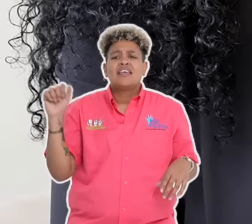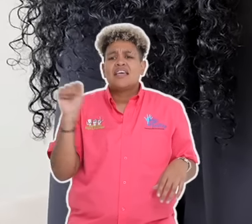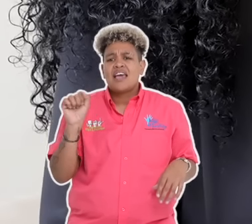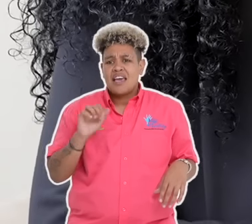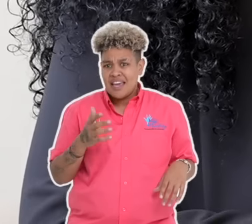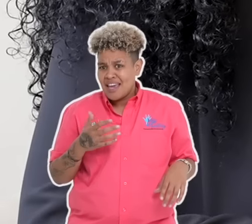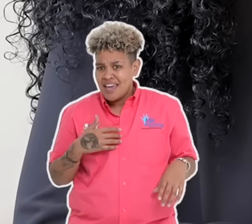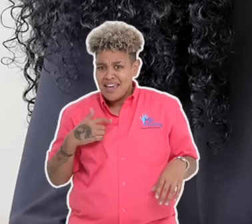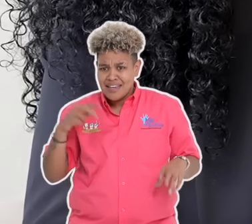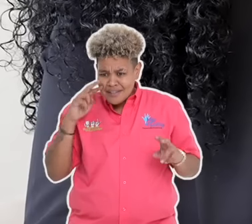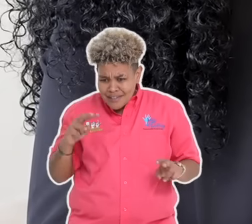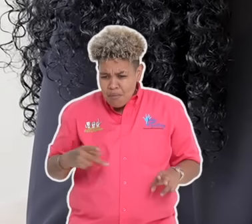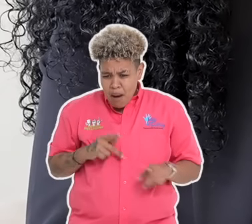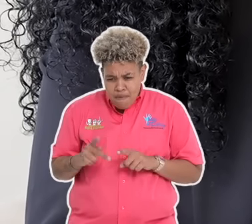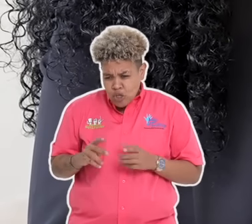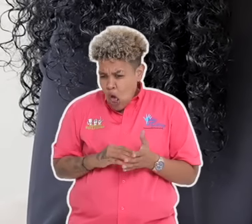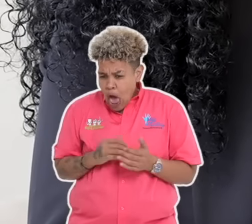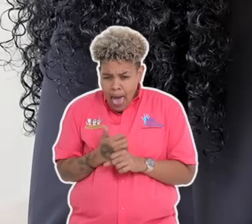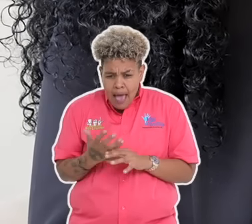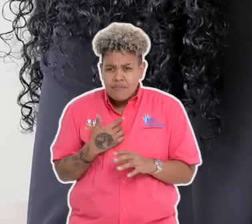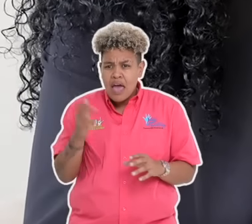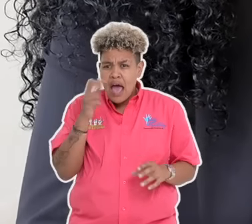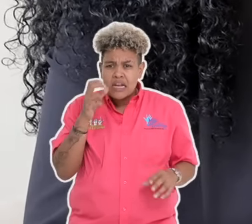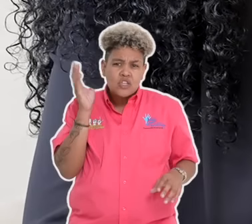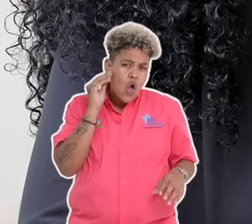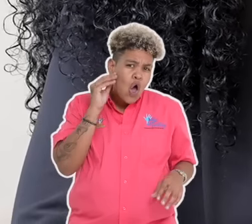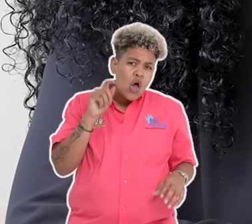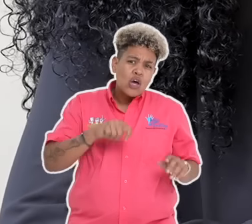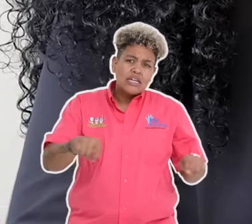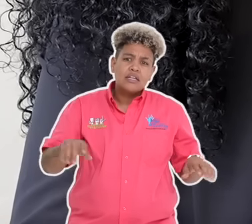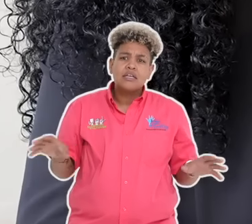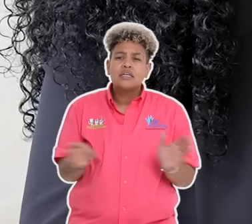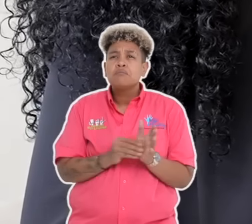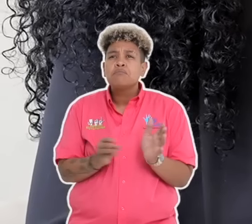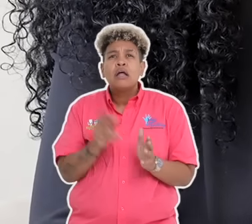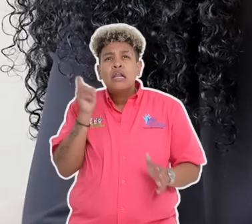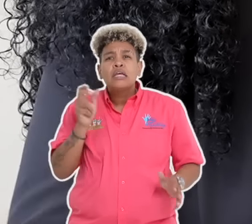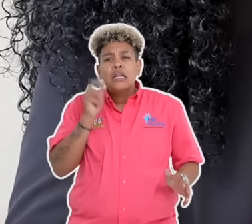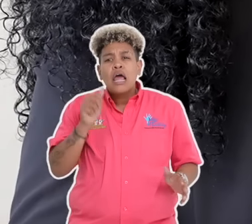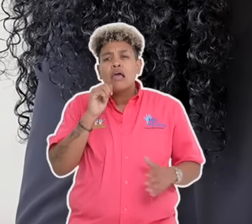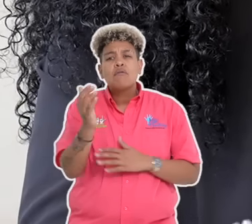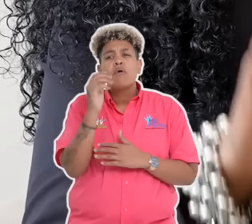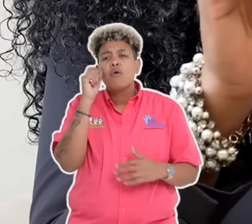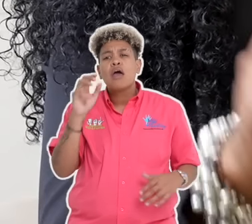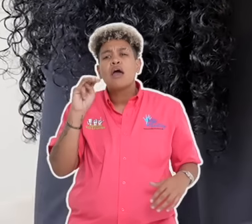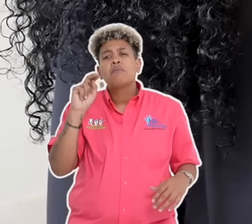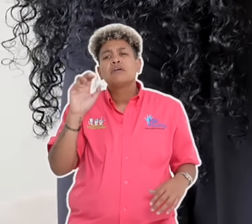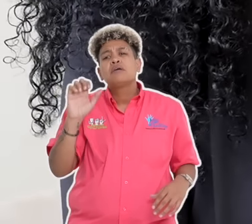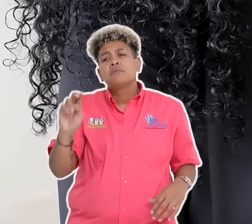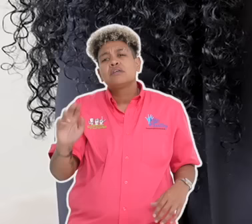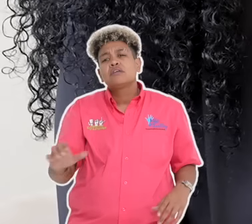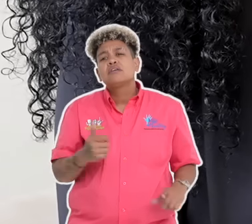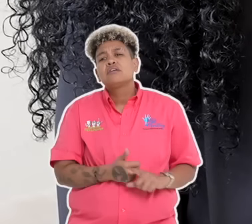in the car. I was obsessively about my profession. I listened to audio tapes. That's all I did. Every morning I